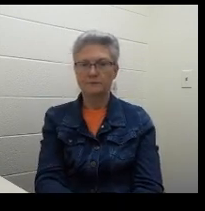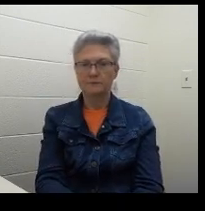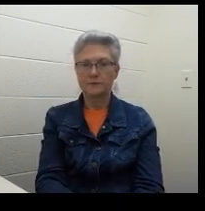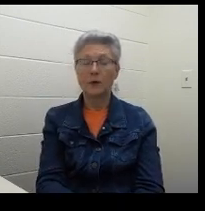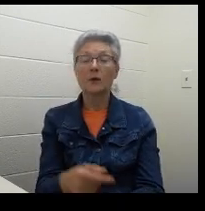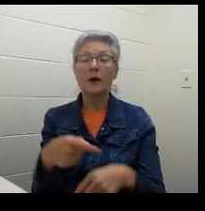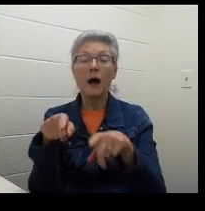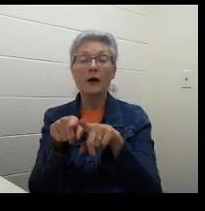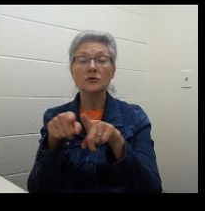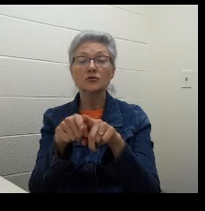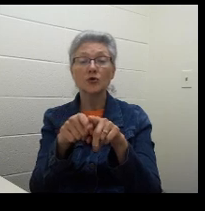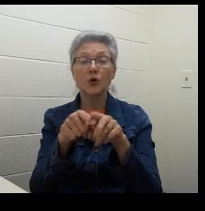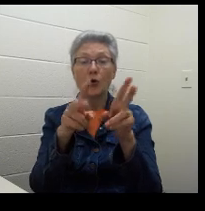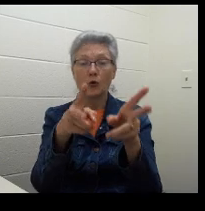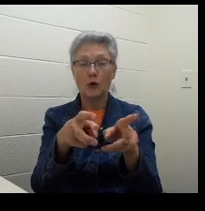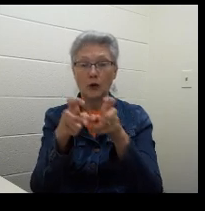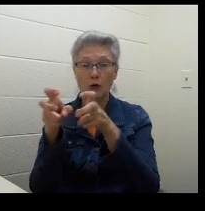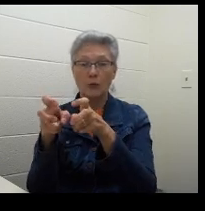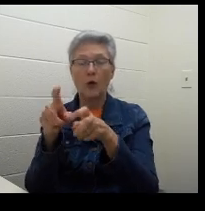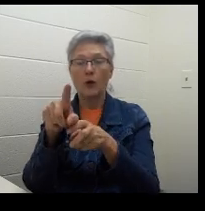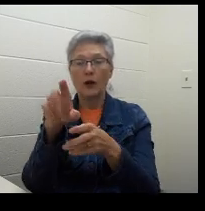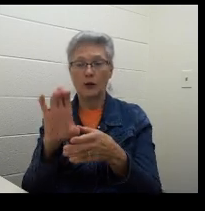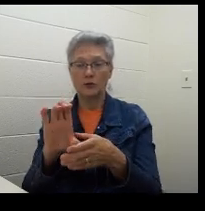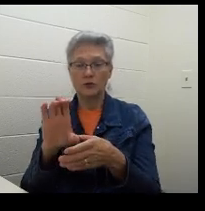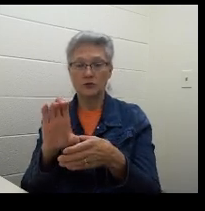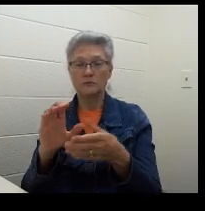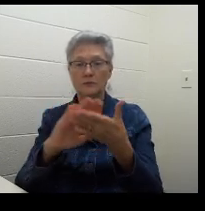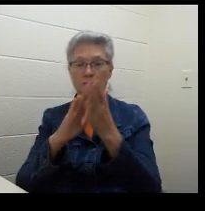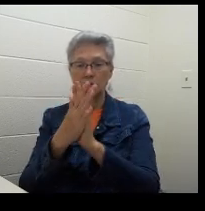We can also regroup hundreds into tens.